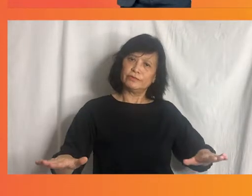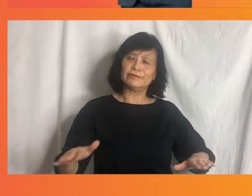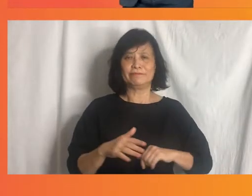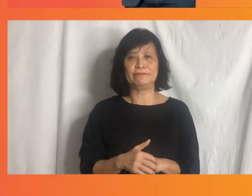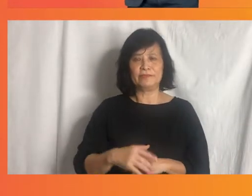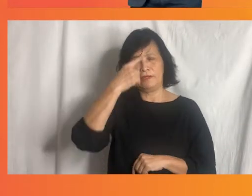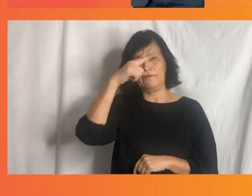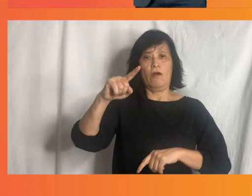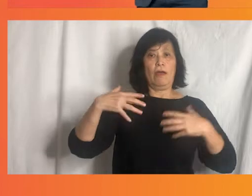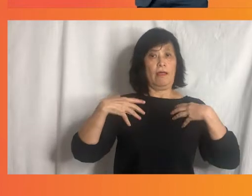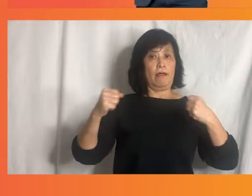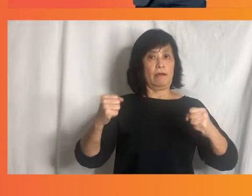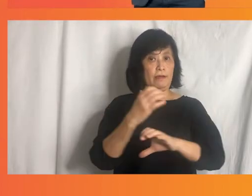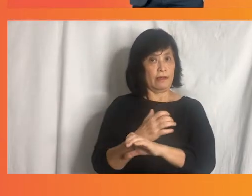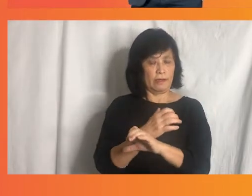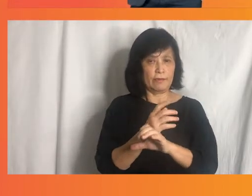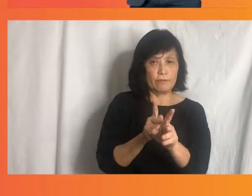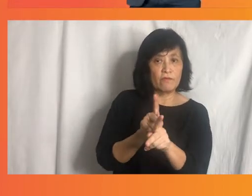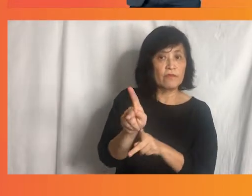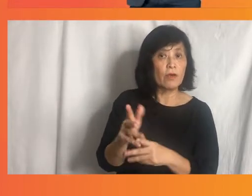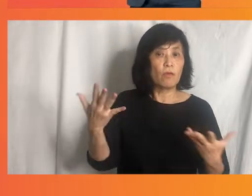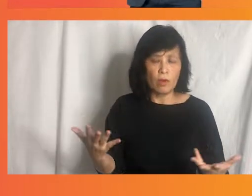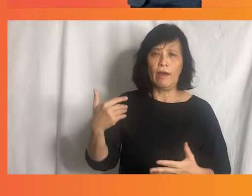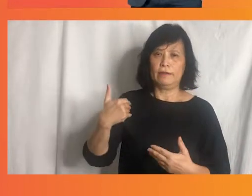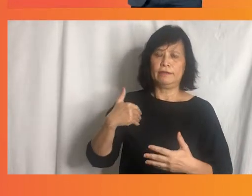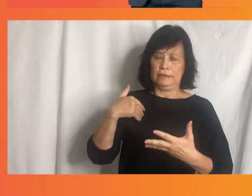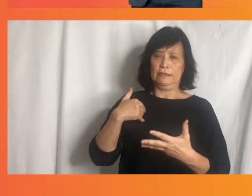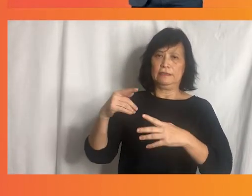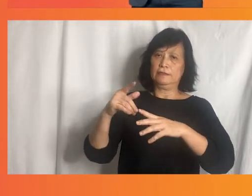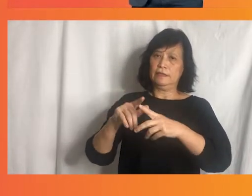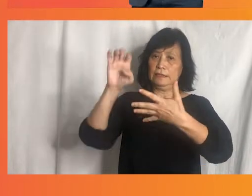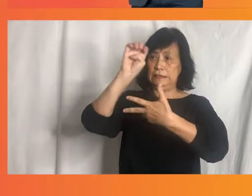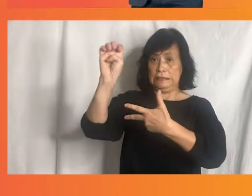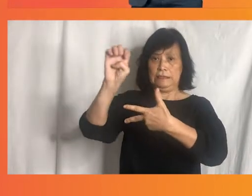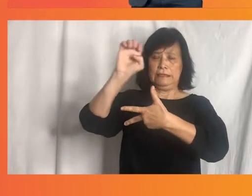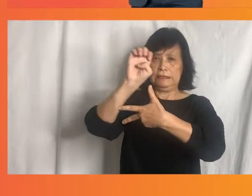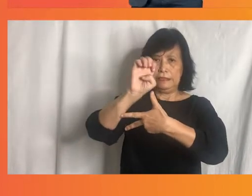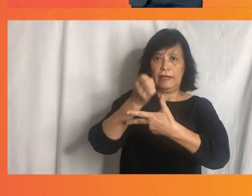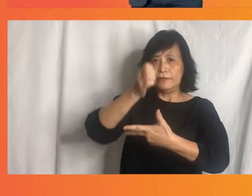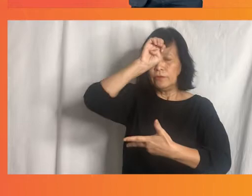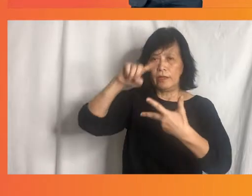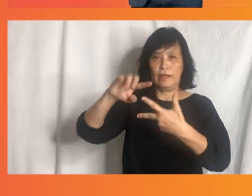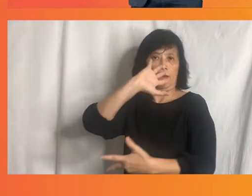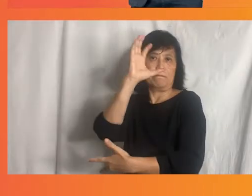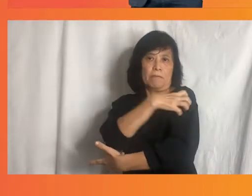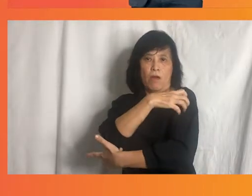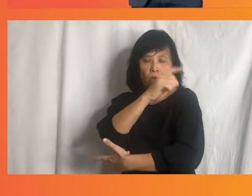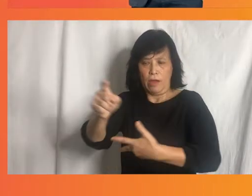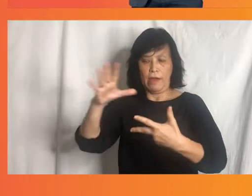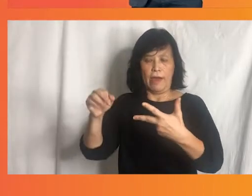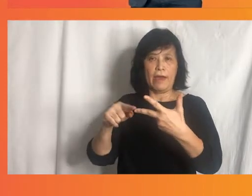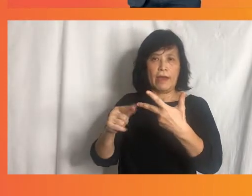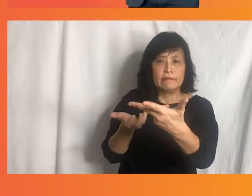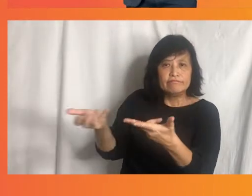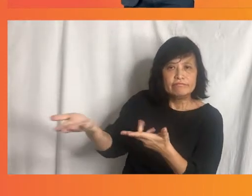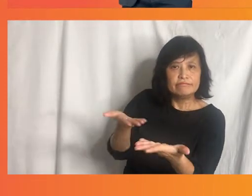For healthcare professionals, the key lies in the 3 E's: to educate, to empower, and to engage parents and